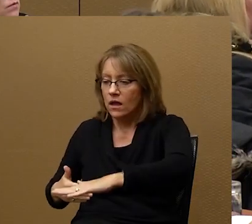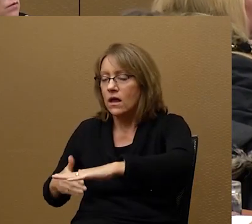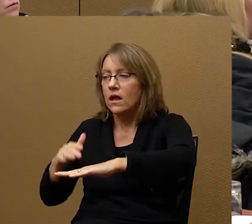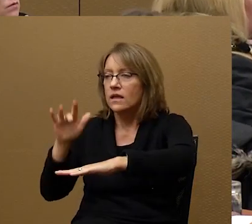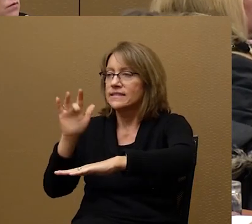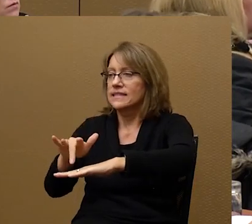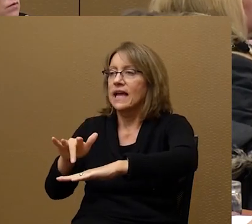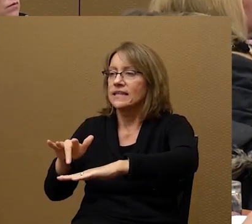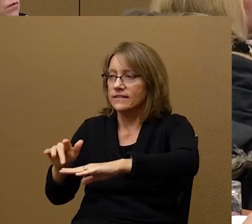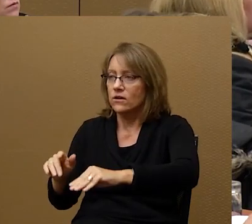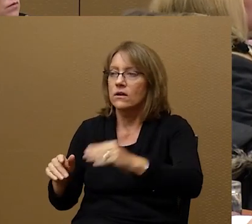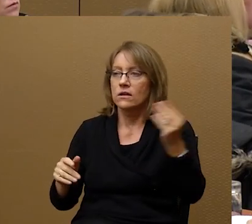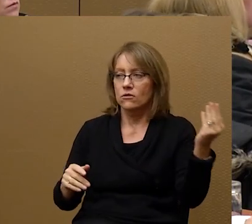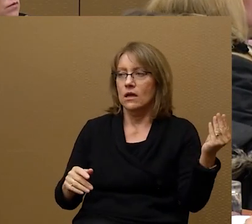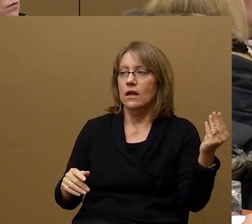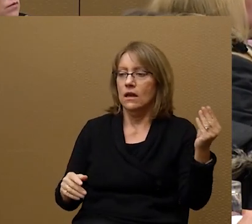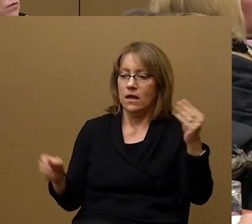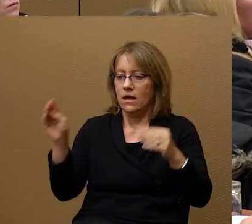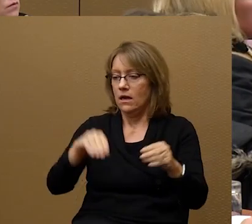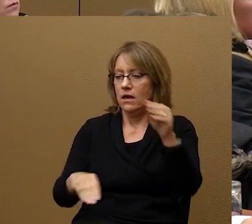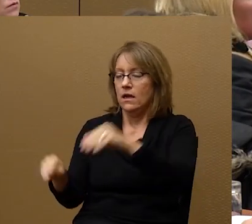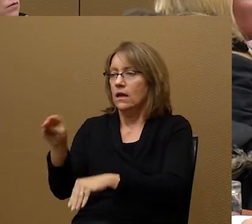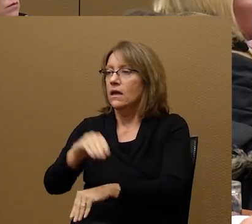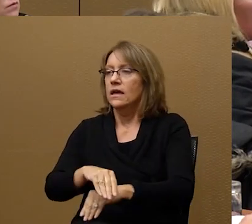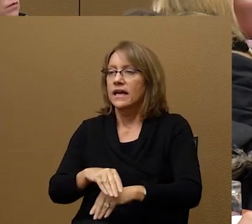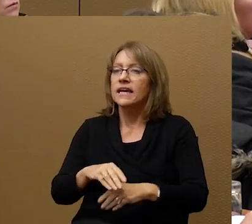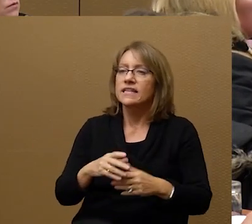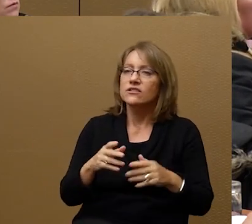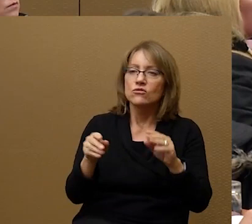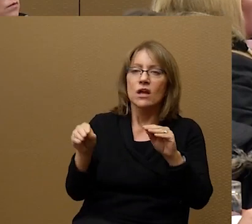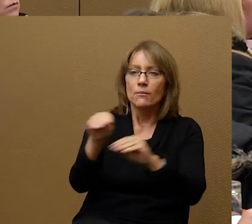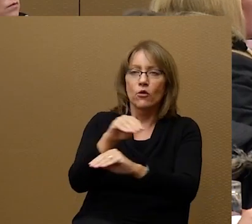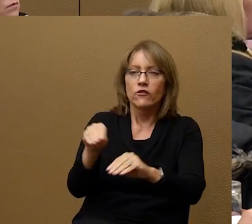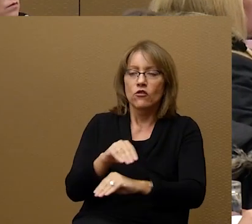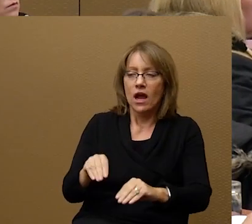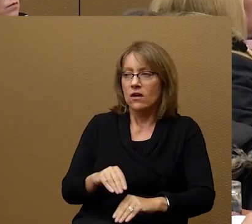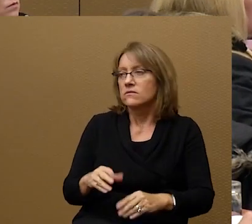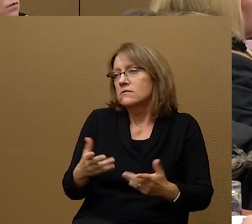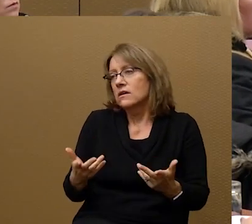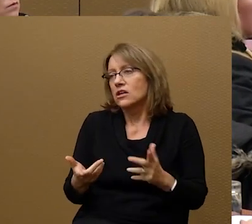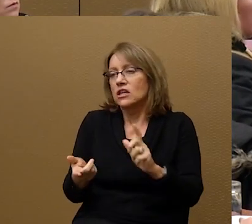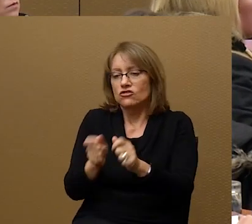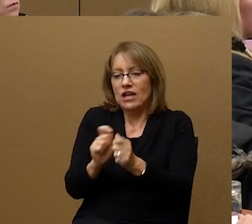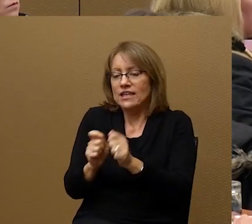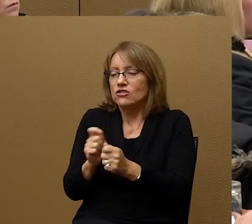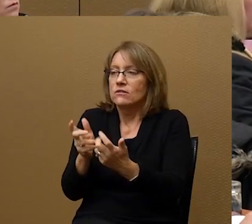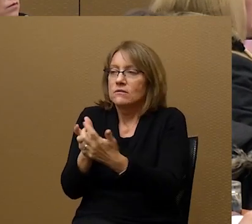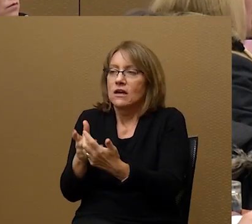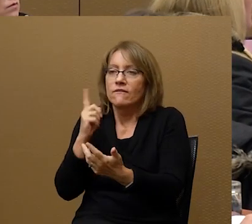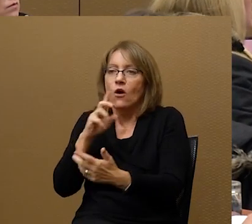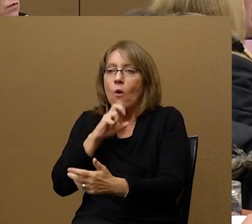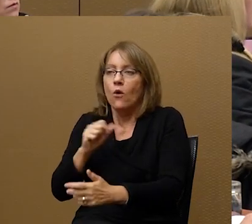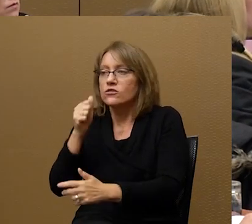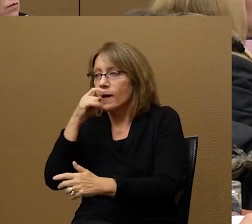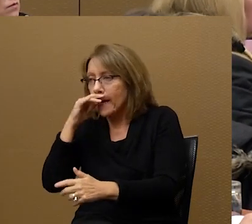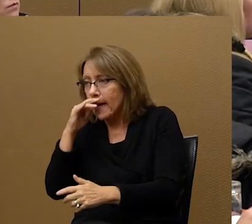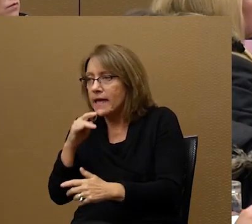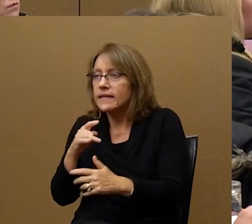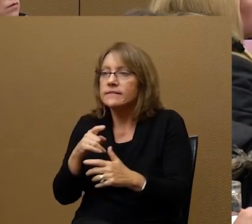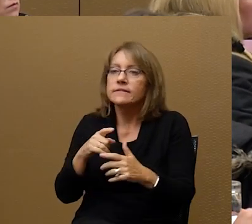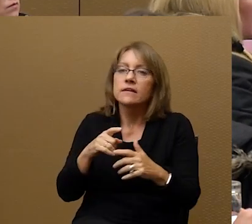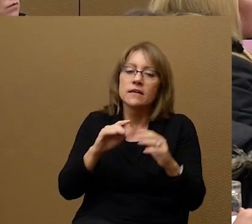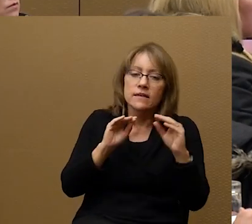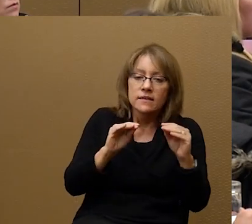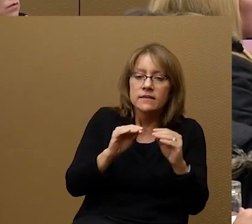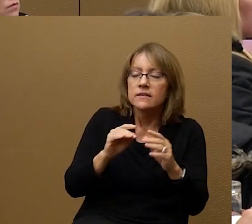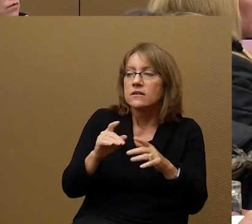of how to do a visual schedule, but for older kids. Awesome. And then I can always just change things and erase and have the kids write up the homework